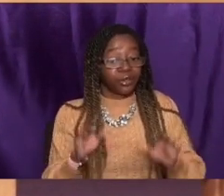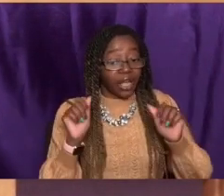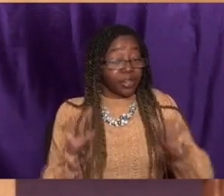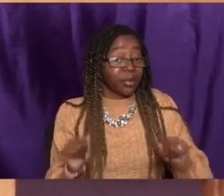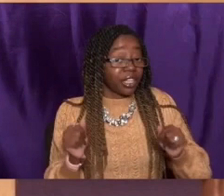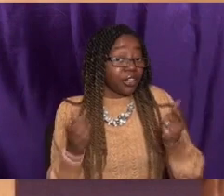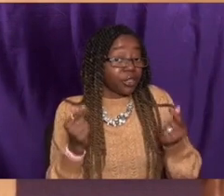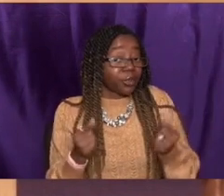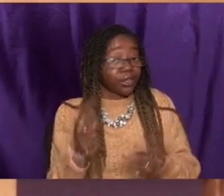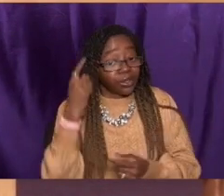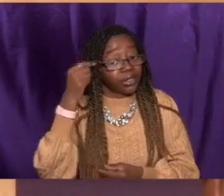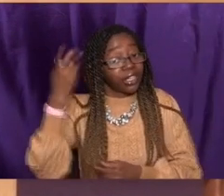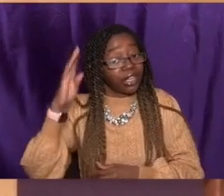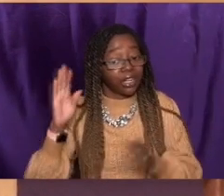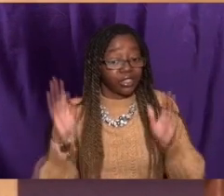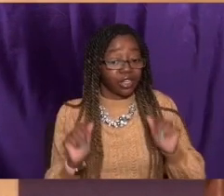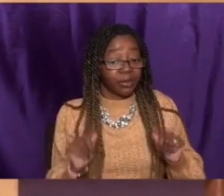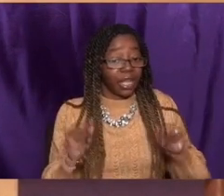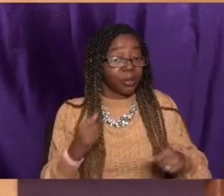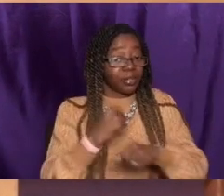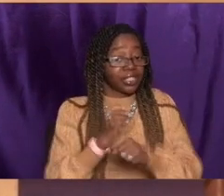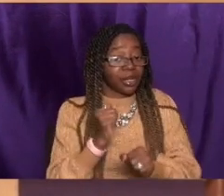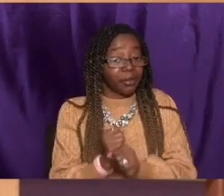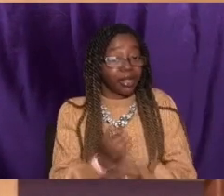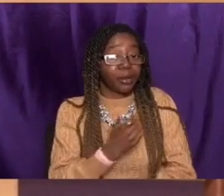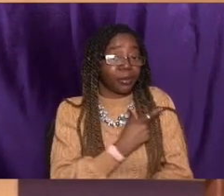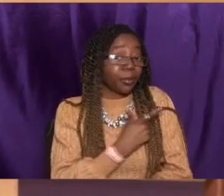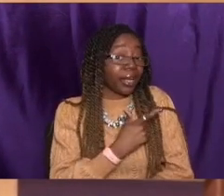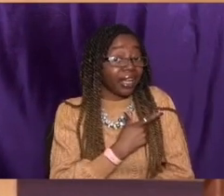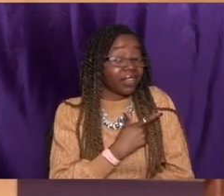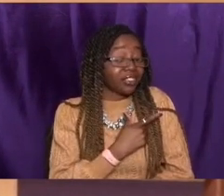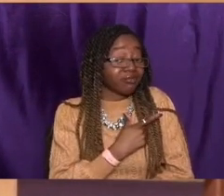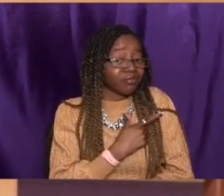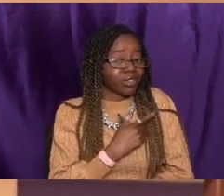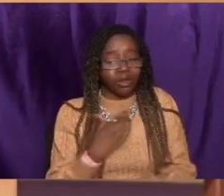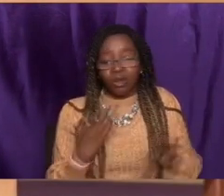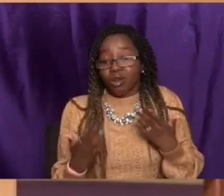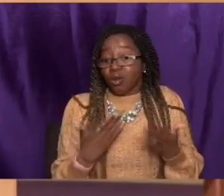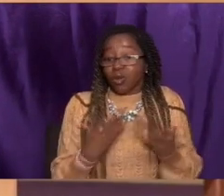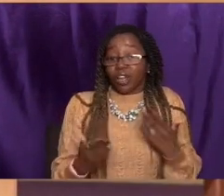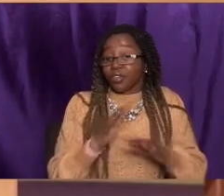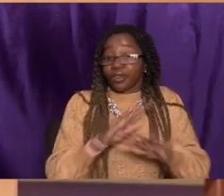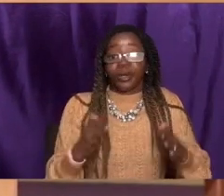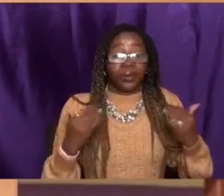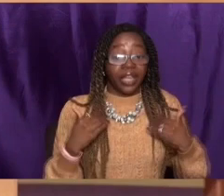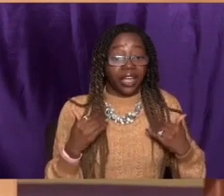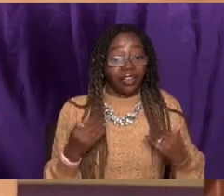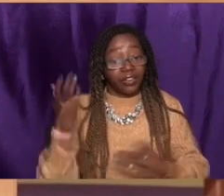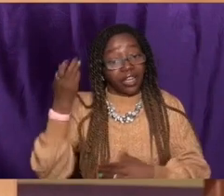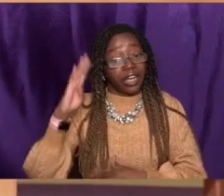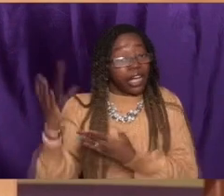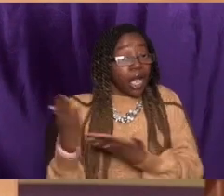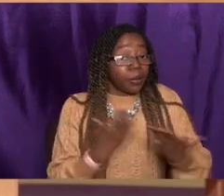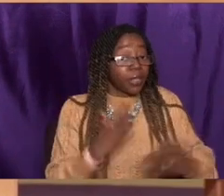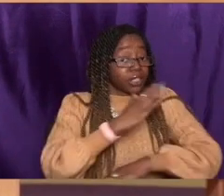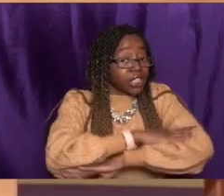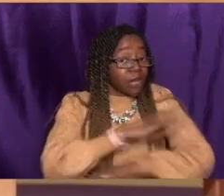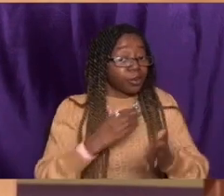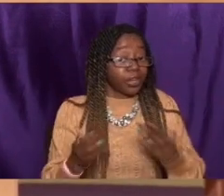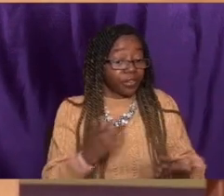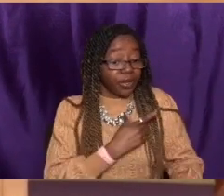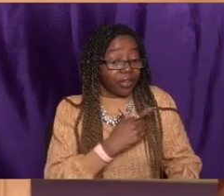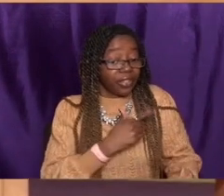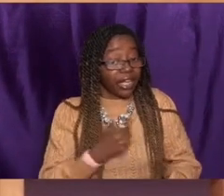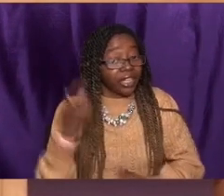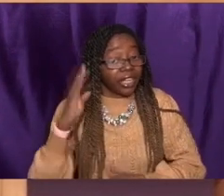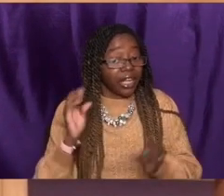it, don't you think God is more than able to make up your lack? So whatever you don't have, God brings to the table. Whatever you got lacking,